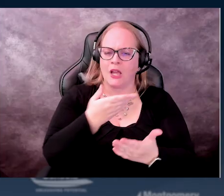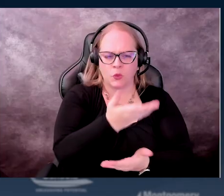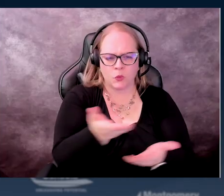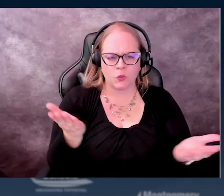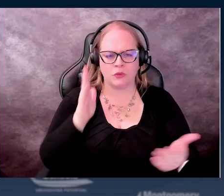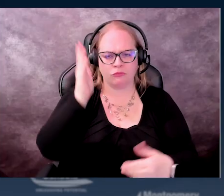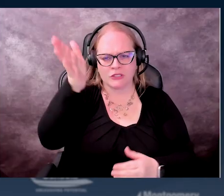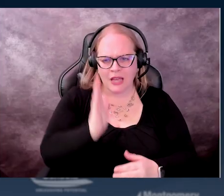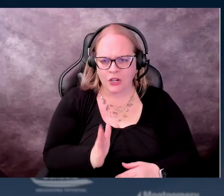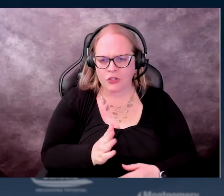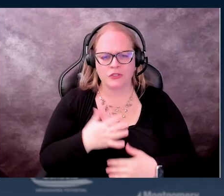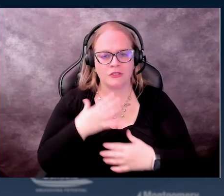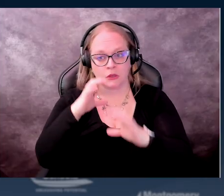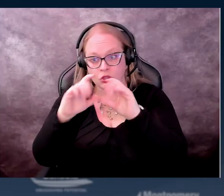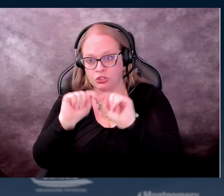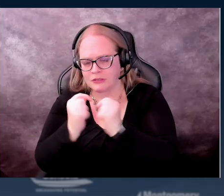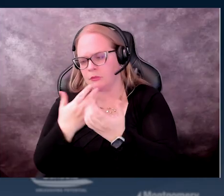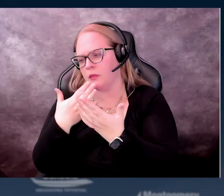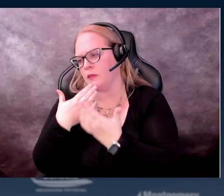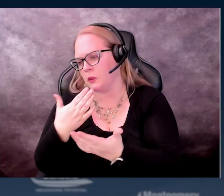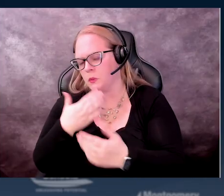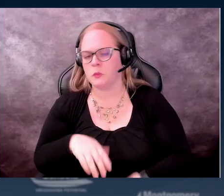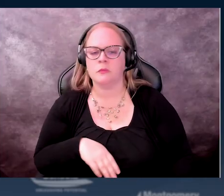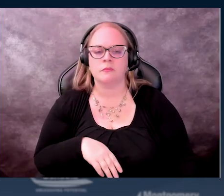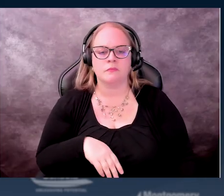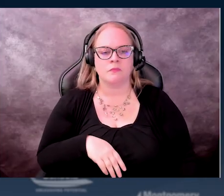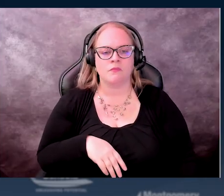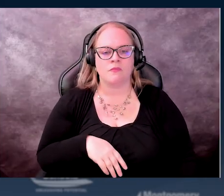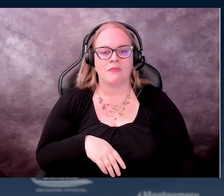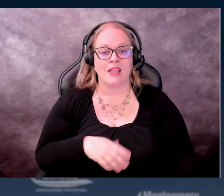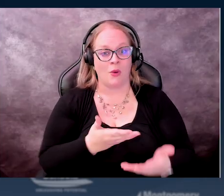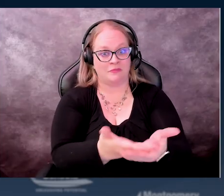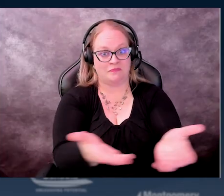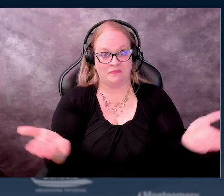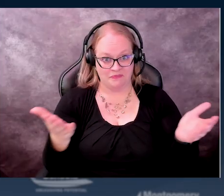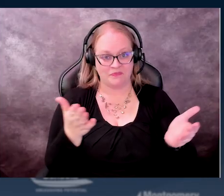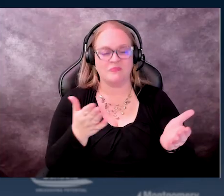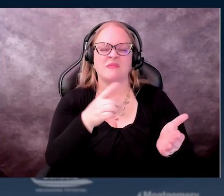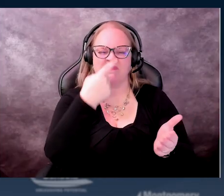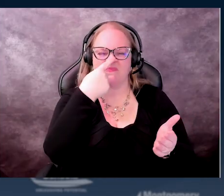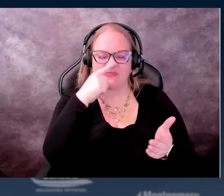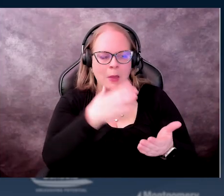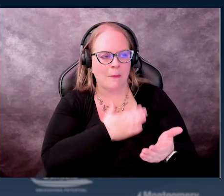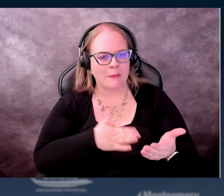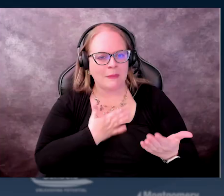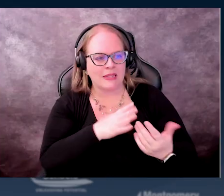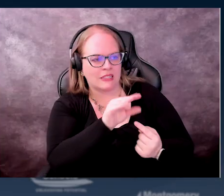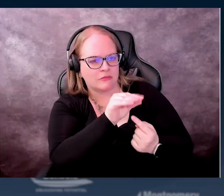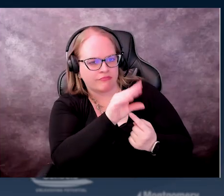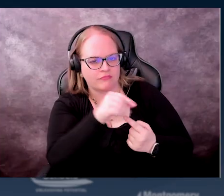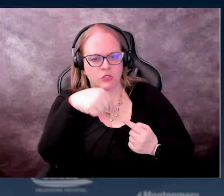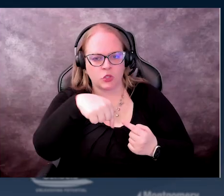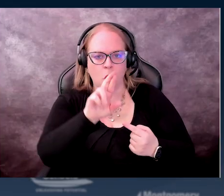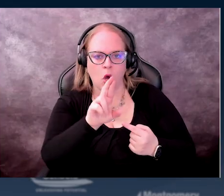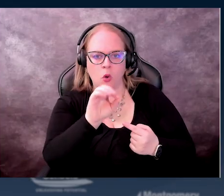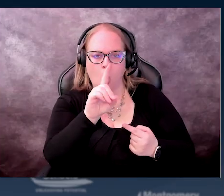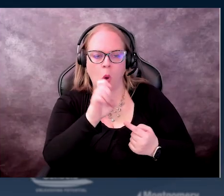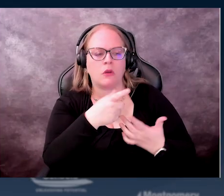Once again, if you could go ahead and scan the QR code and answer just a few brief questions to help